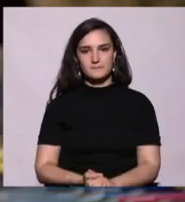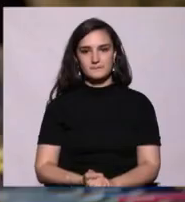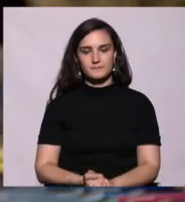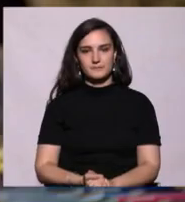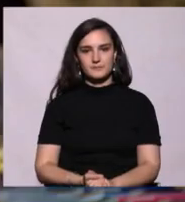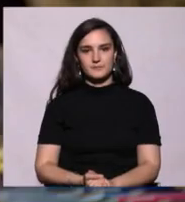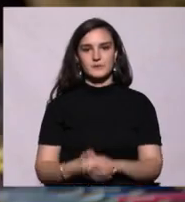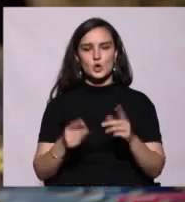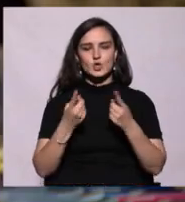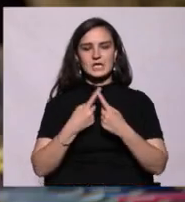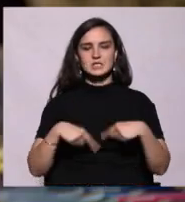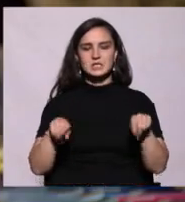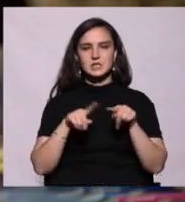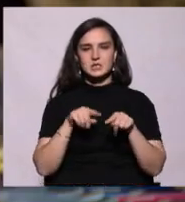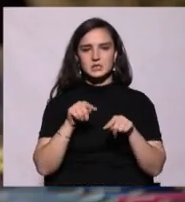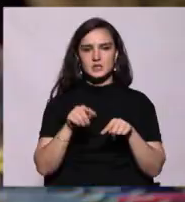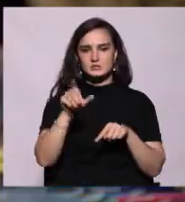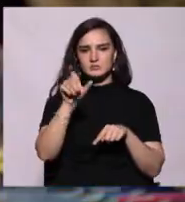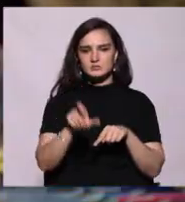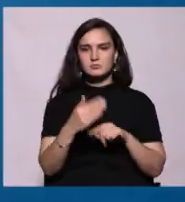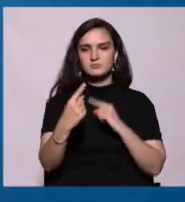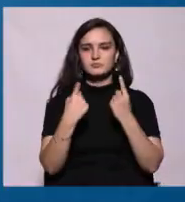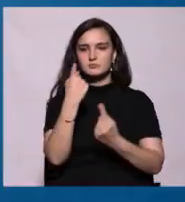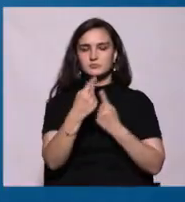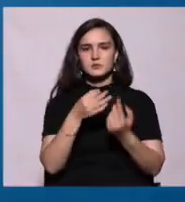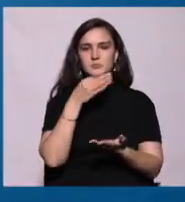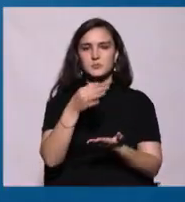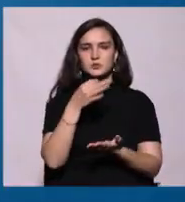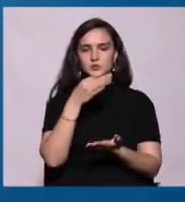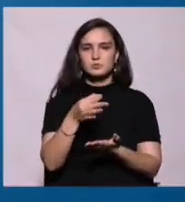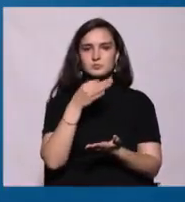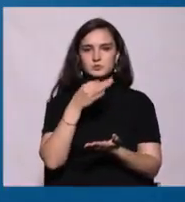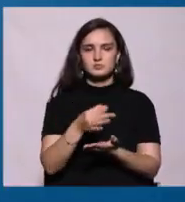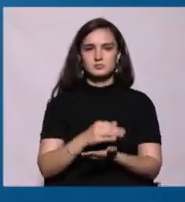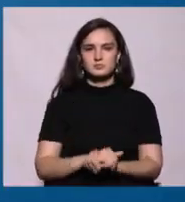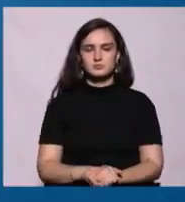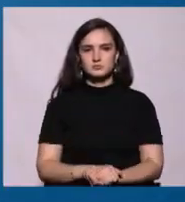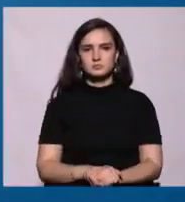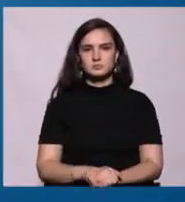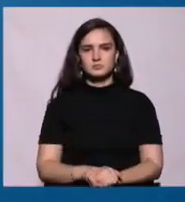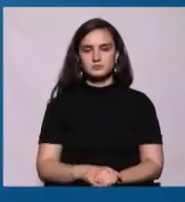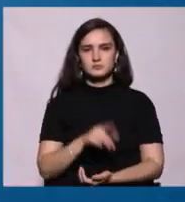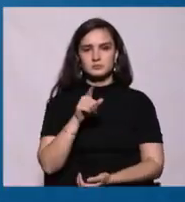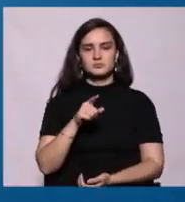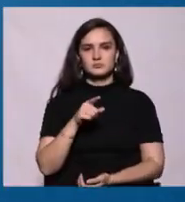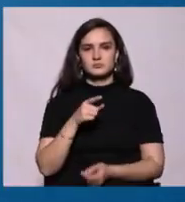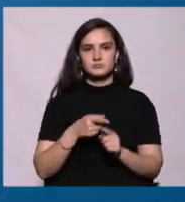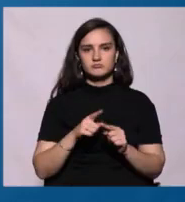an organization that answers customers' questions, exchanges goods that are not